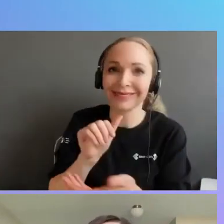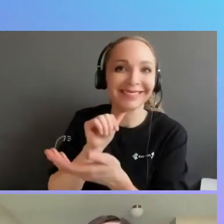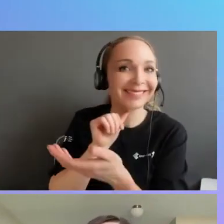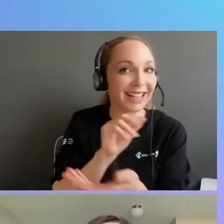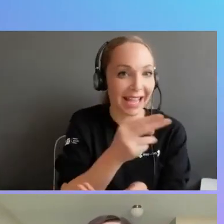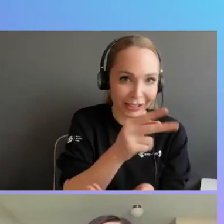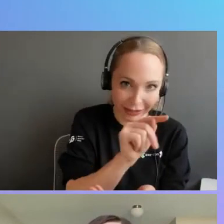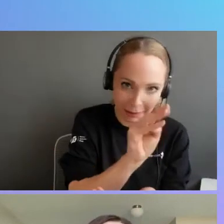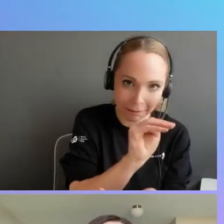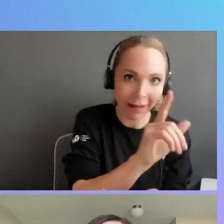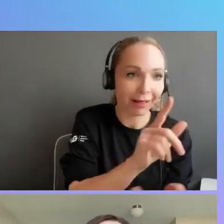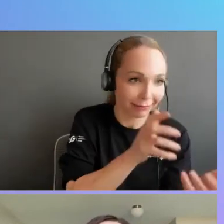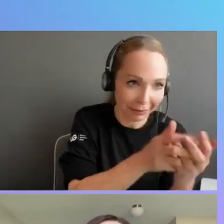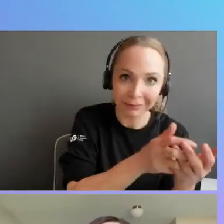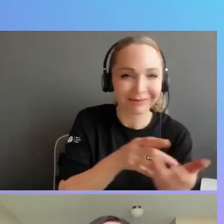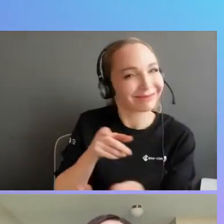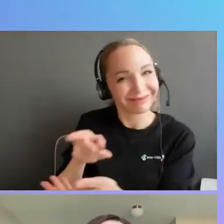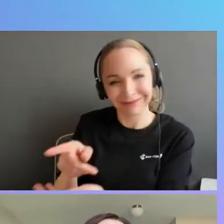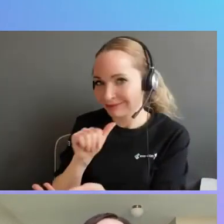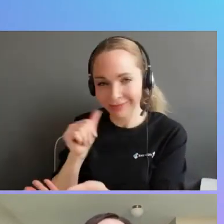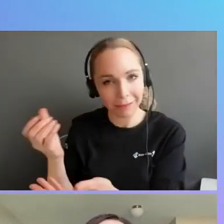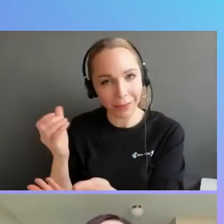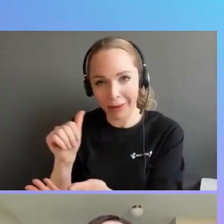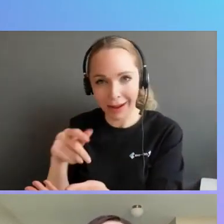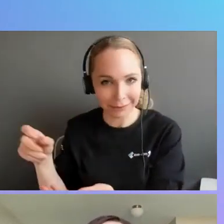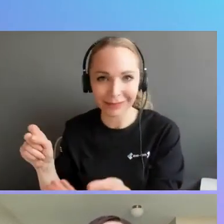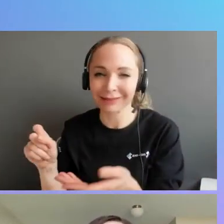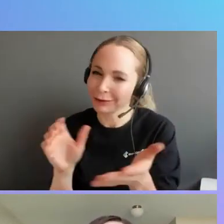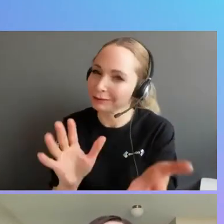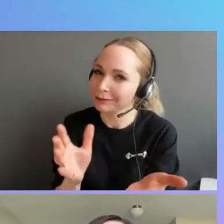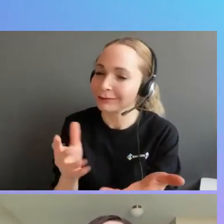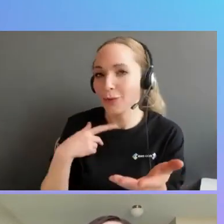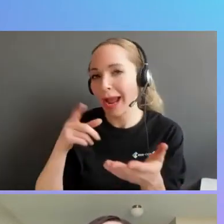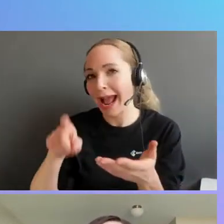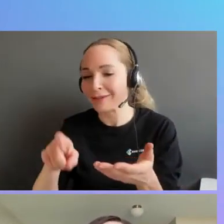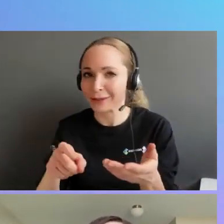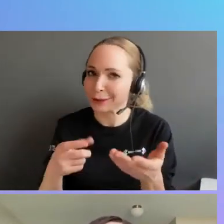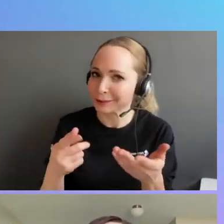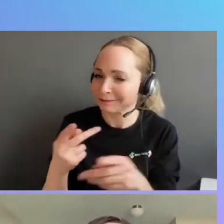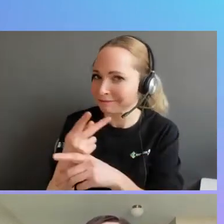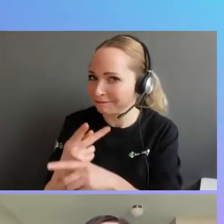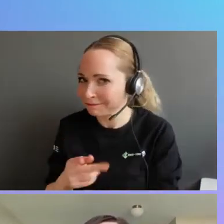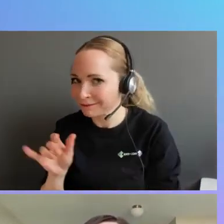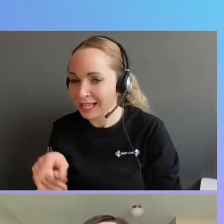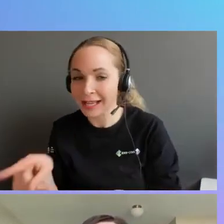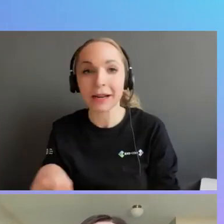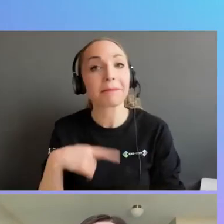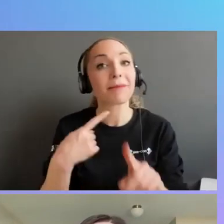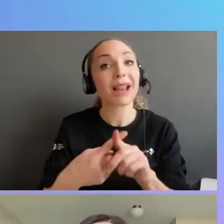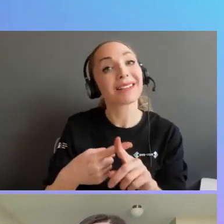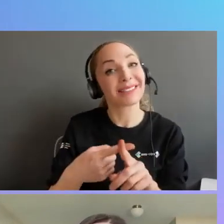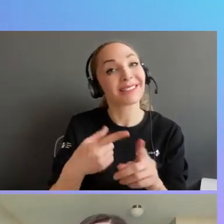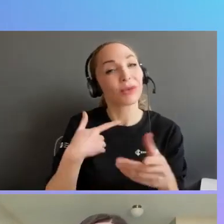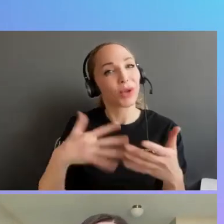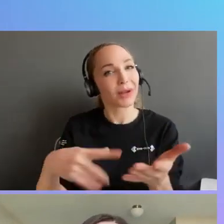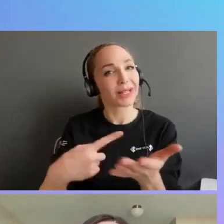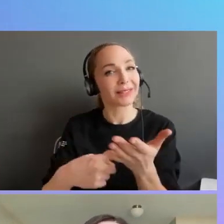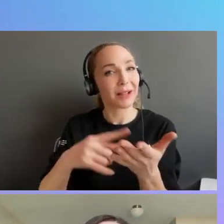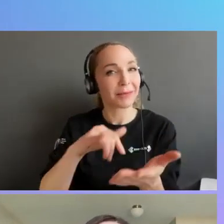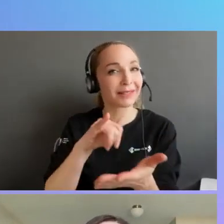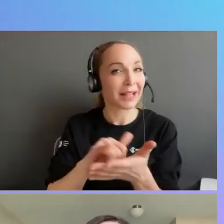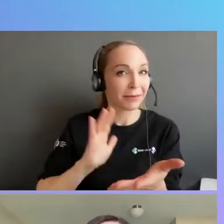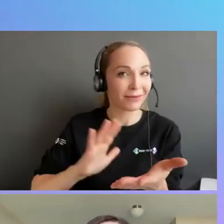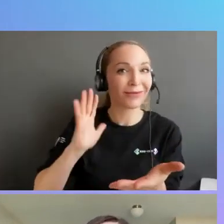We've talked about this before, probably in some other talks too, but just to remind you that there's no WCAG success criteria that's specific to